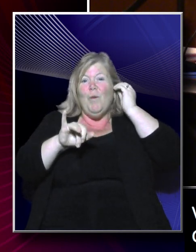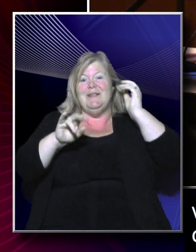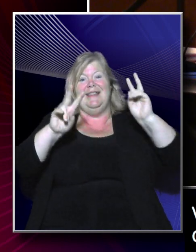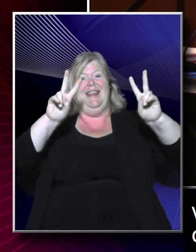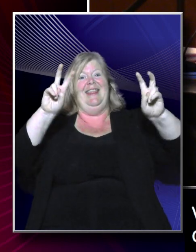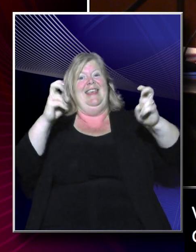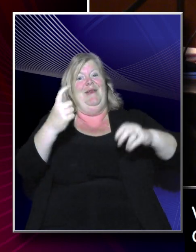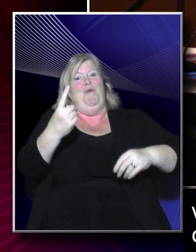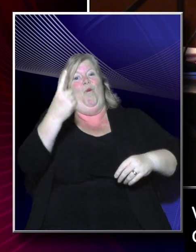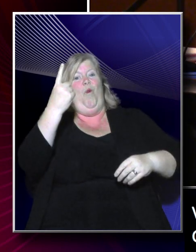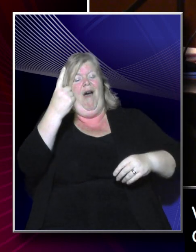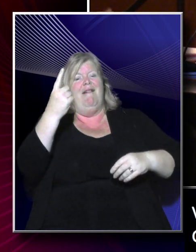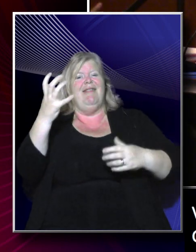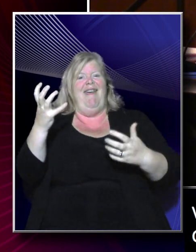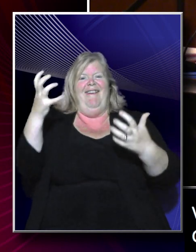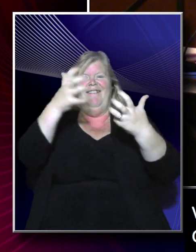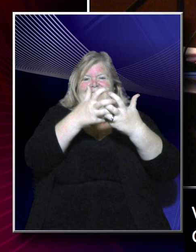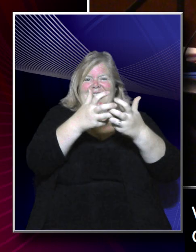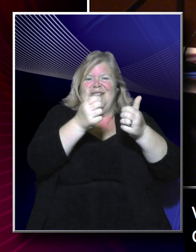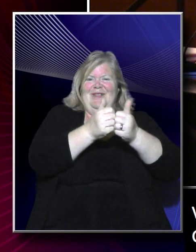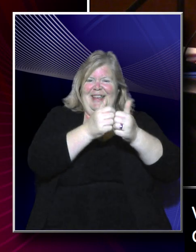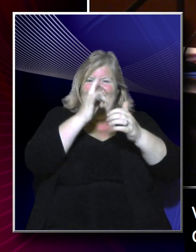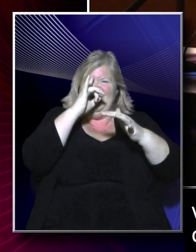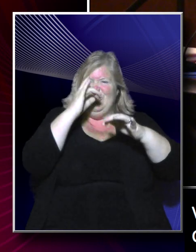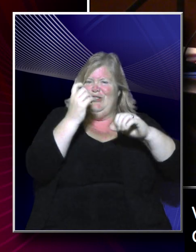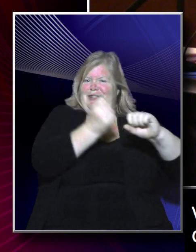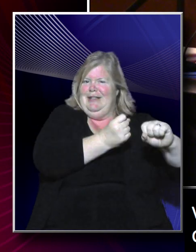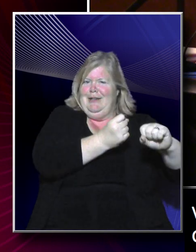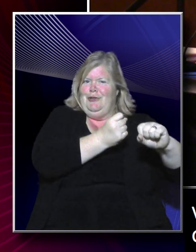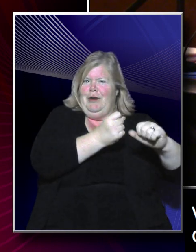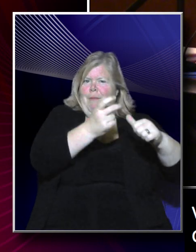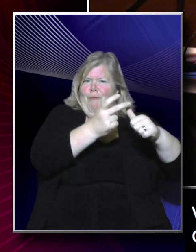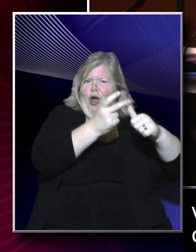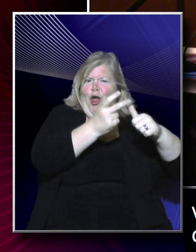fits in with strategic priority 3.